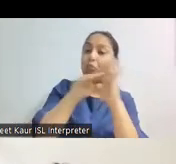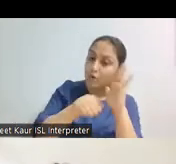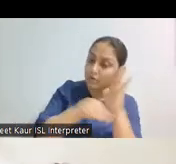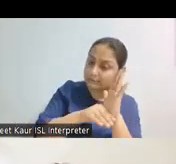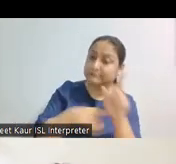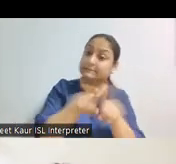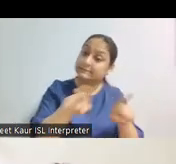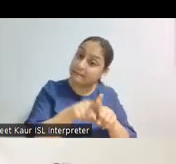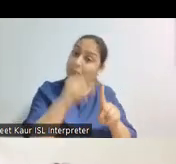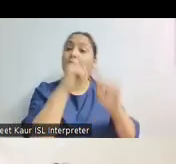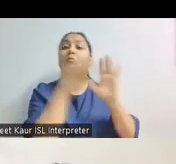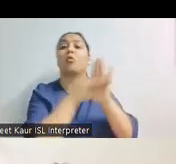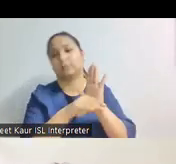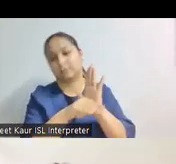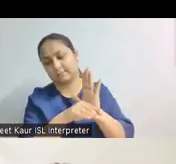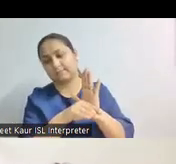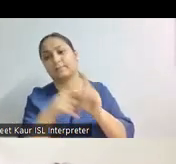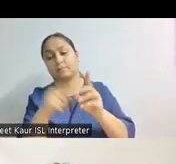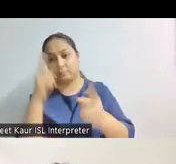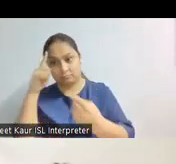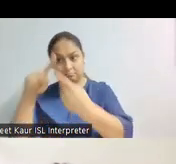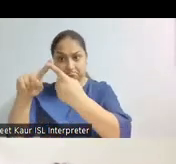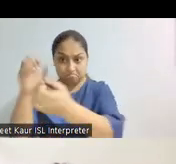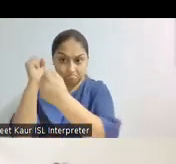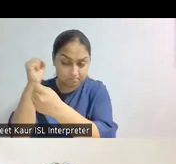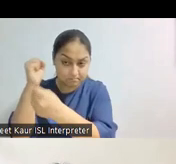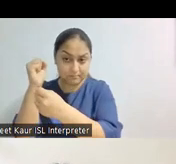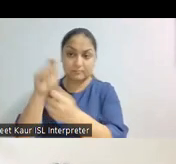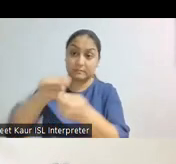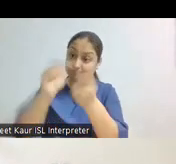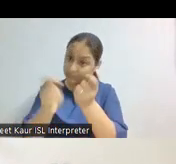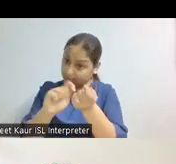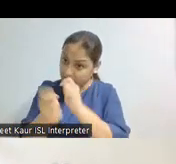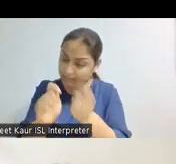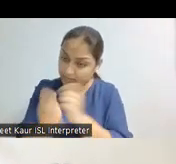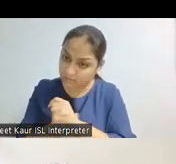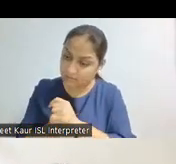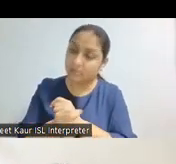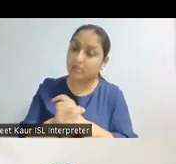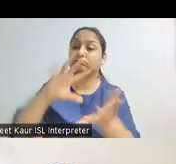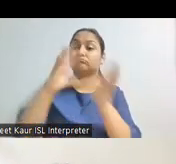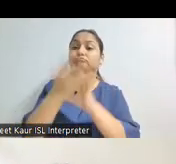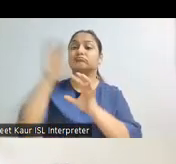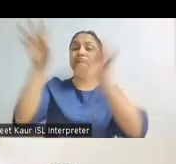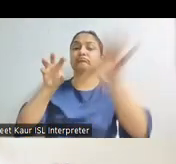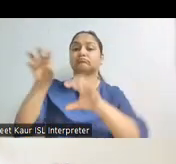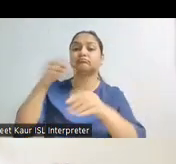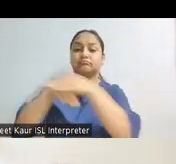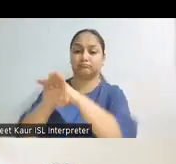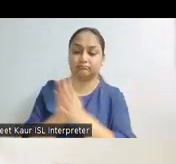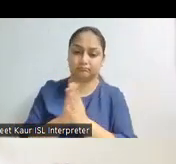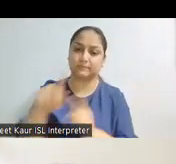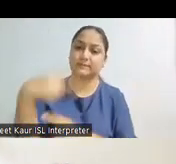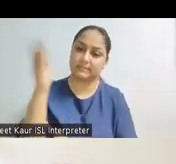policies to bring the commitments and implementations within each country contexts. Next slide, please.